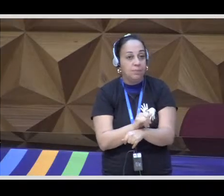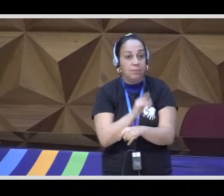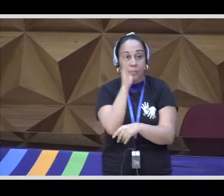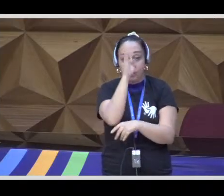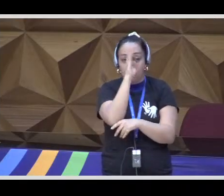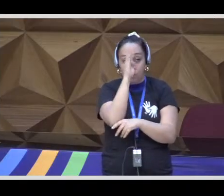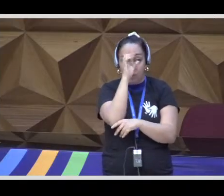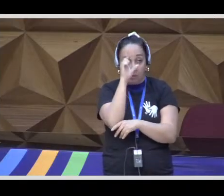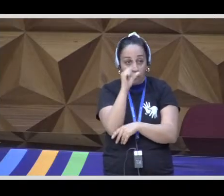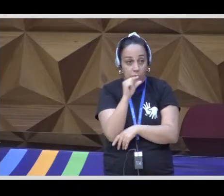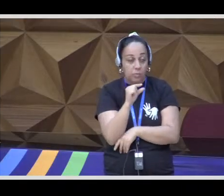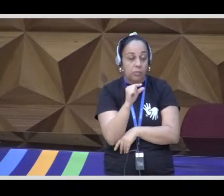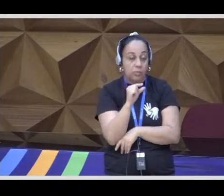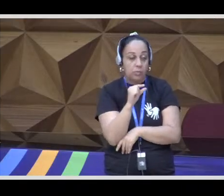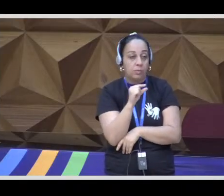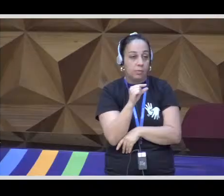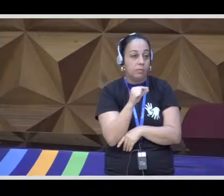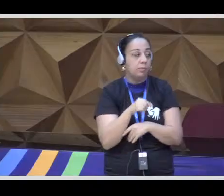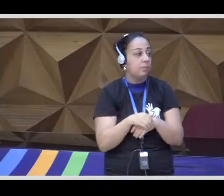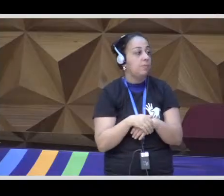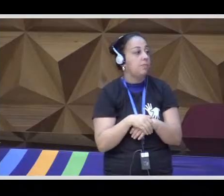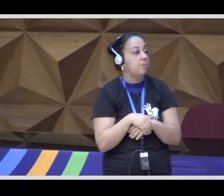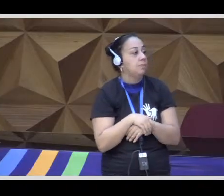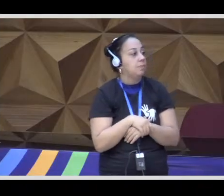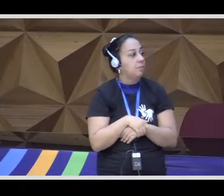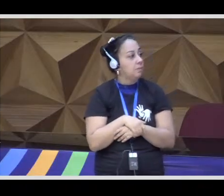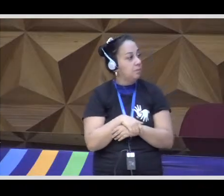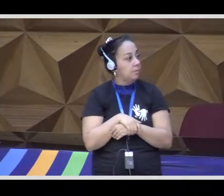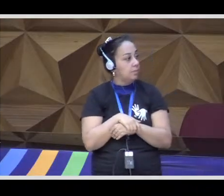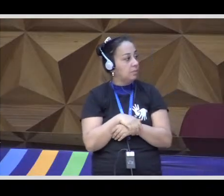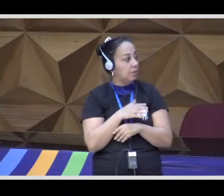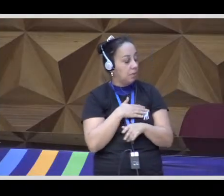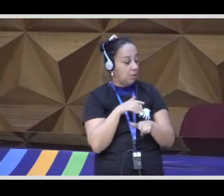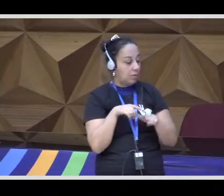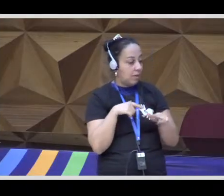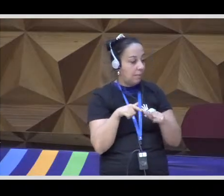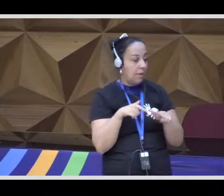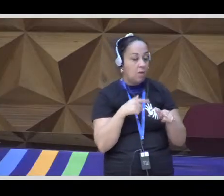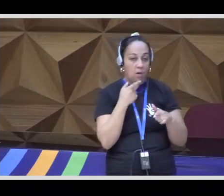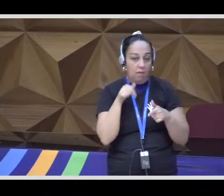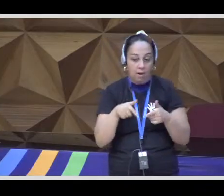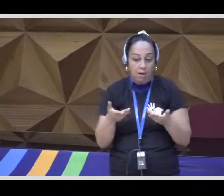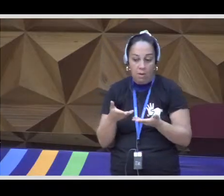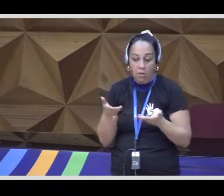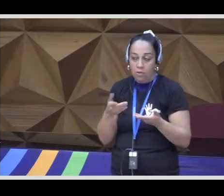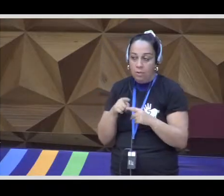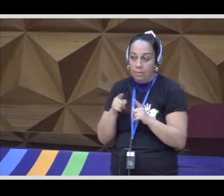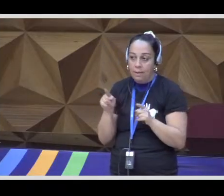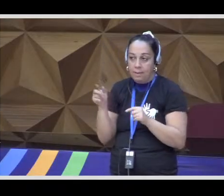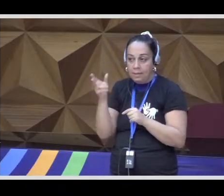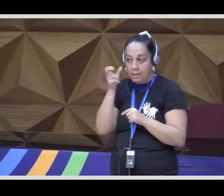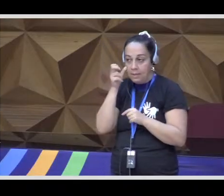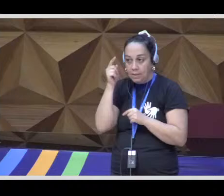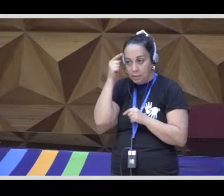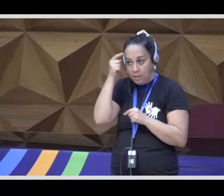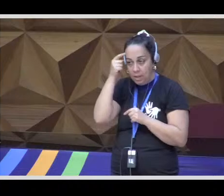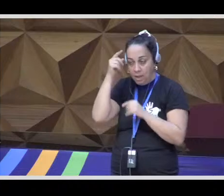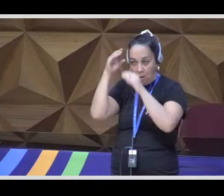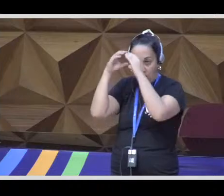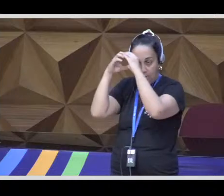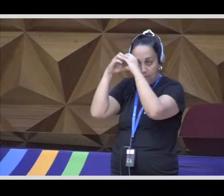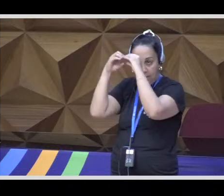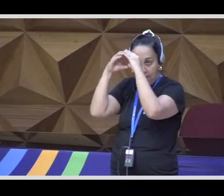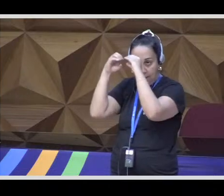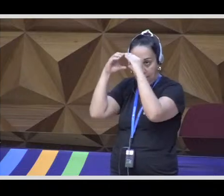of work there that I didn't talk about, which is super interesting, around brain stimulation. So one thing we were looking